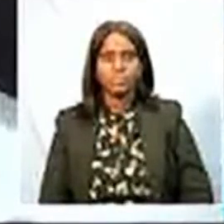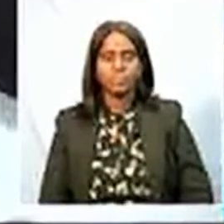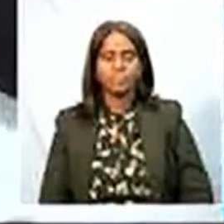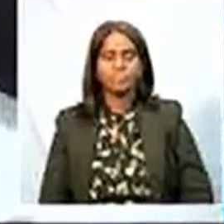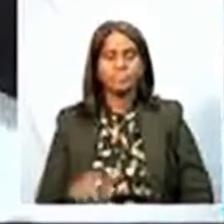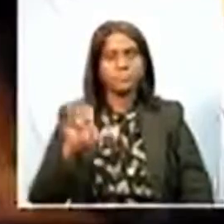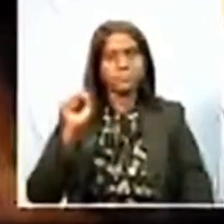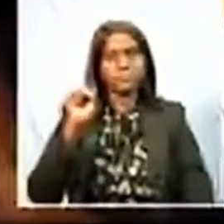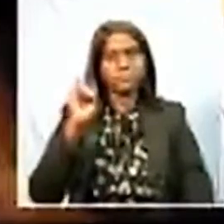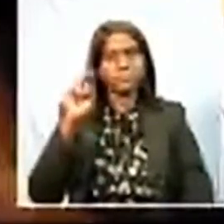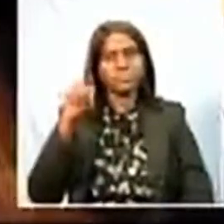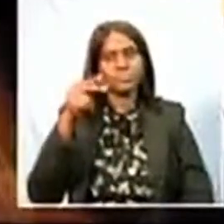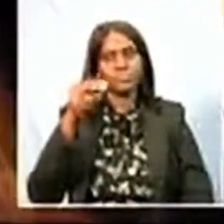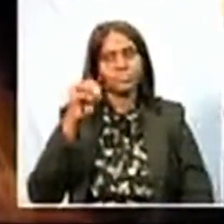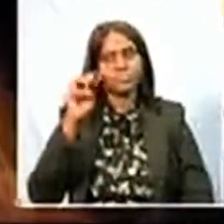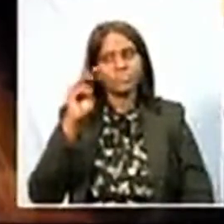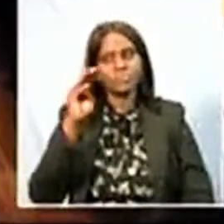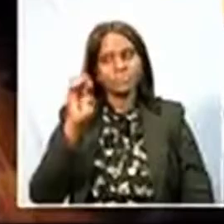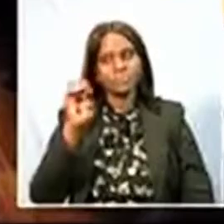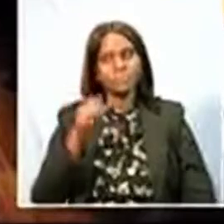Honorable Singombe.